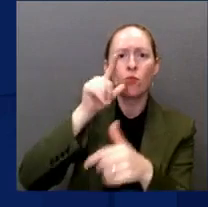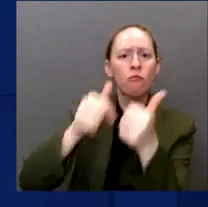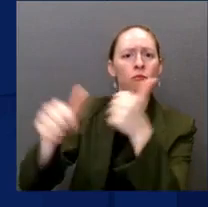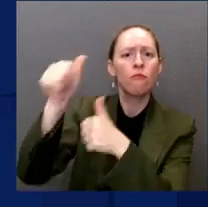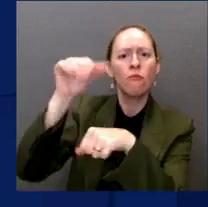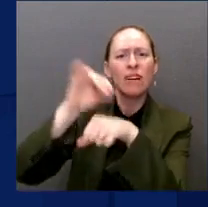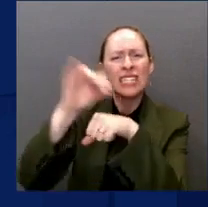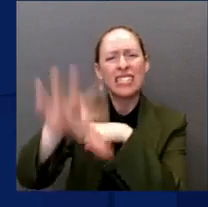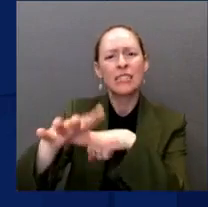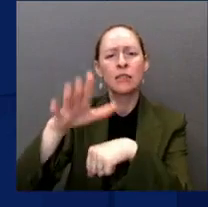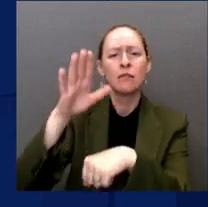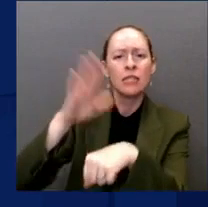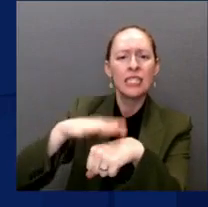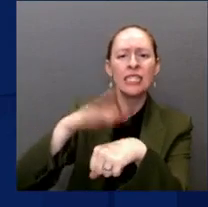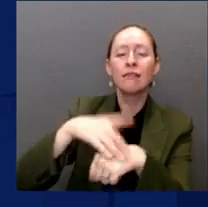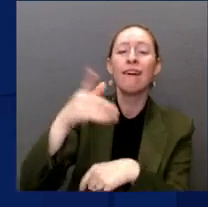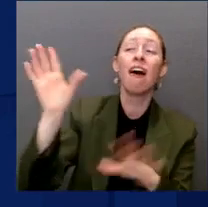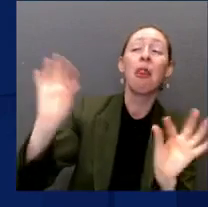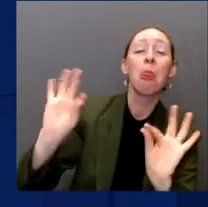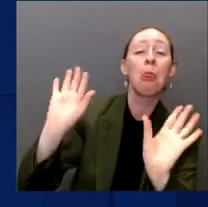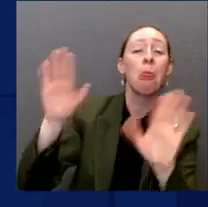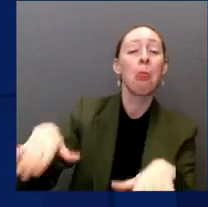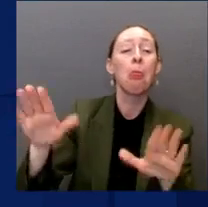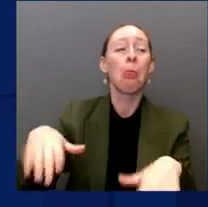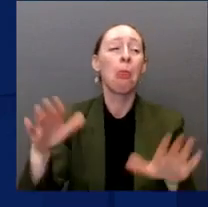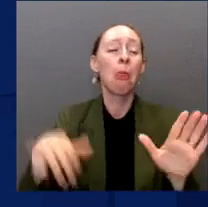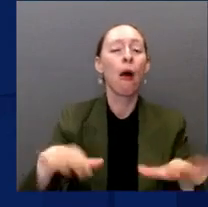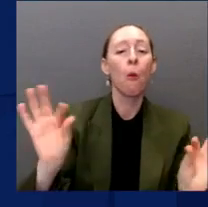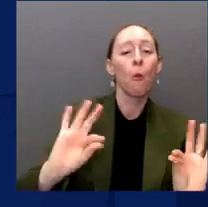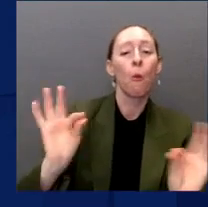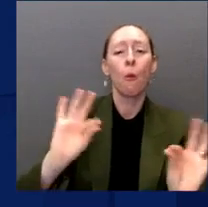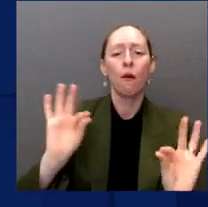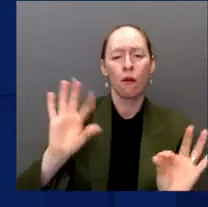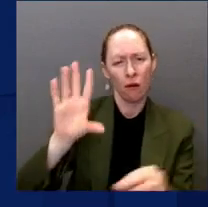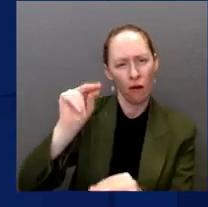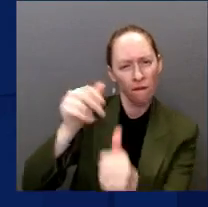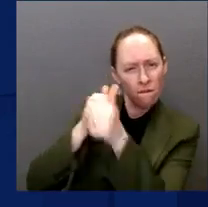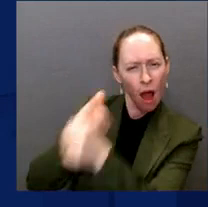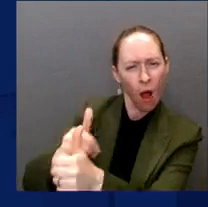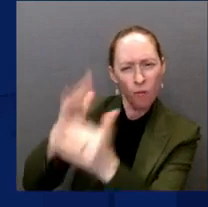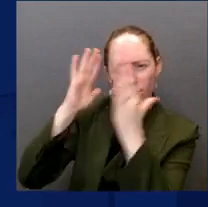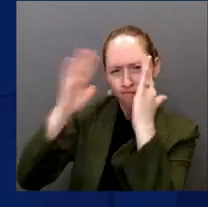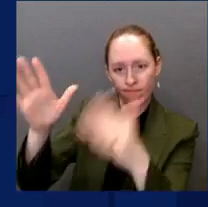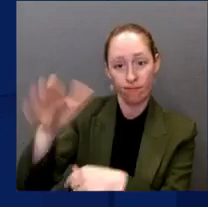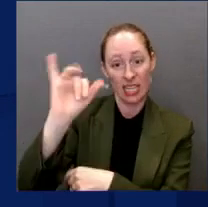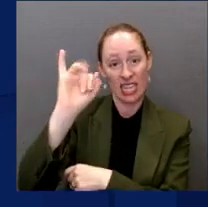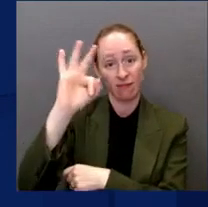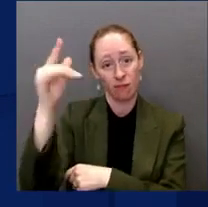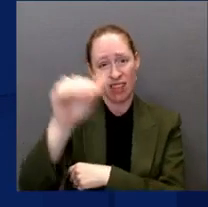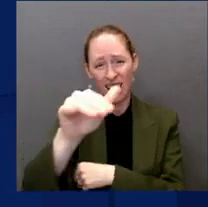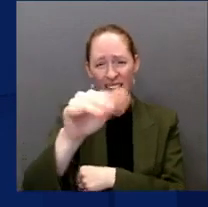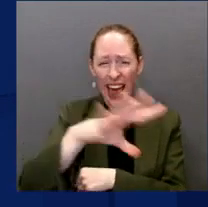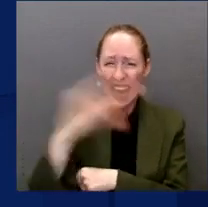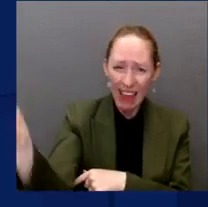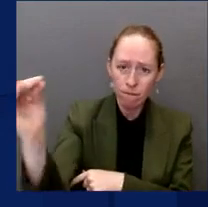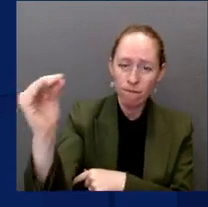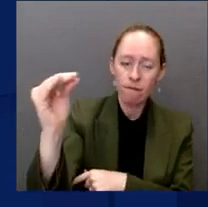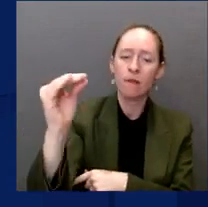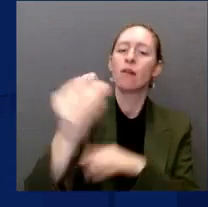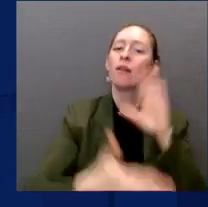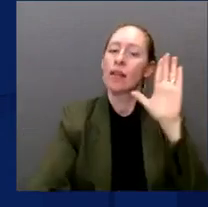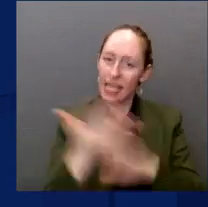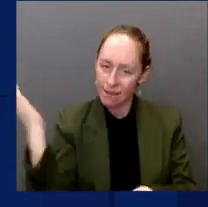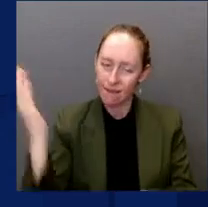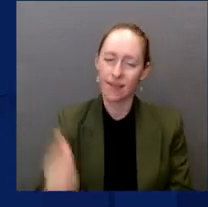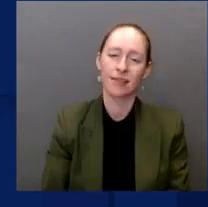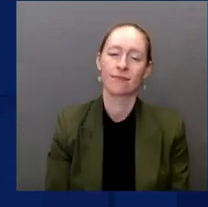not yours. Evacuate when ordered. Be prepared. The storm warnings are real. The evacuation notices are real. The danger